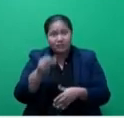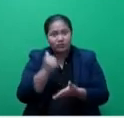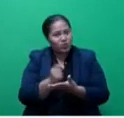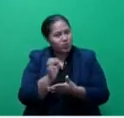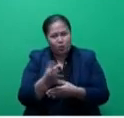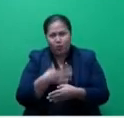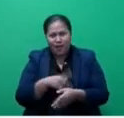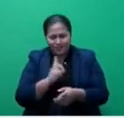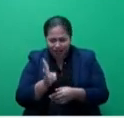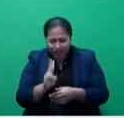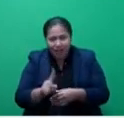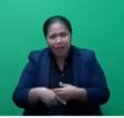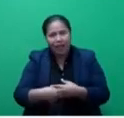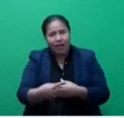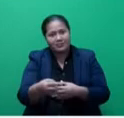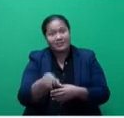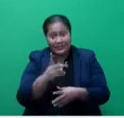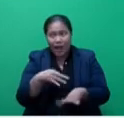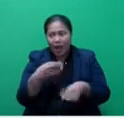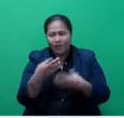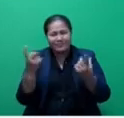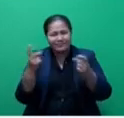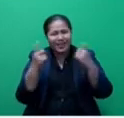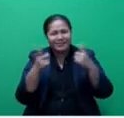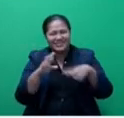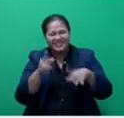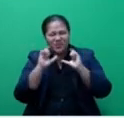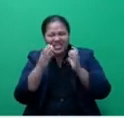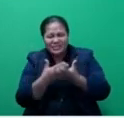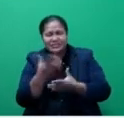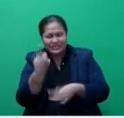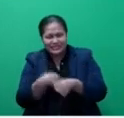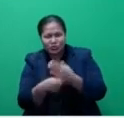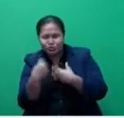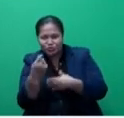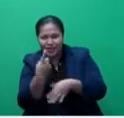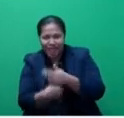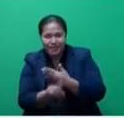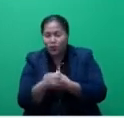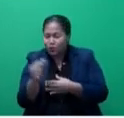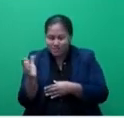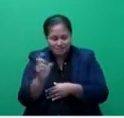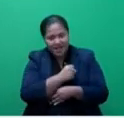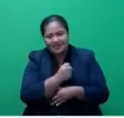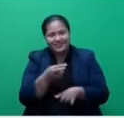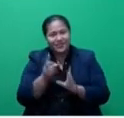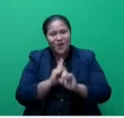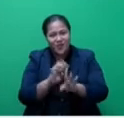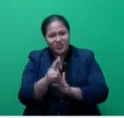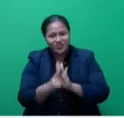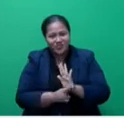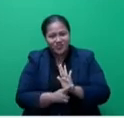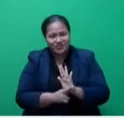again. The festive season is coming up, and mass movement of people will follow. And we should all adhere to the advice and protocols so that it will